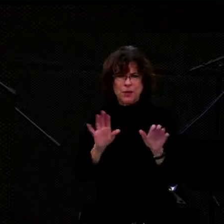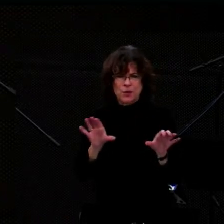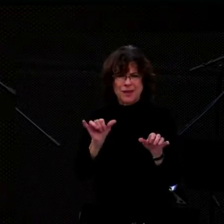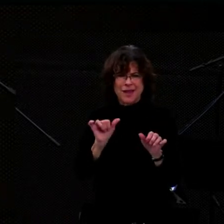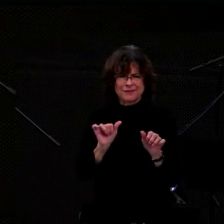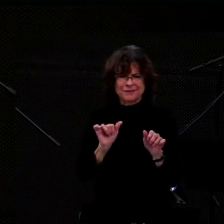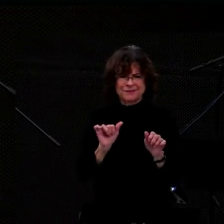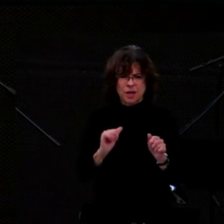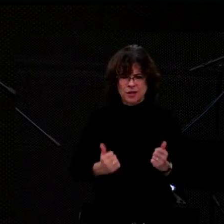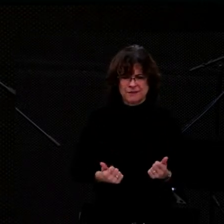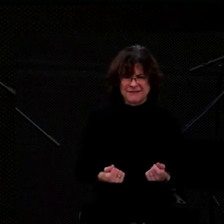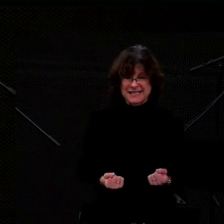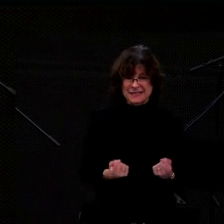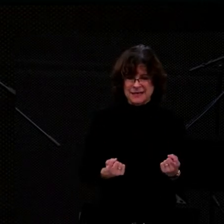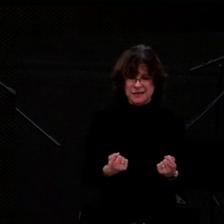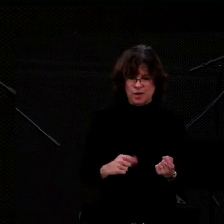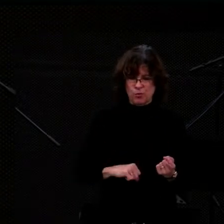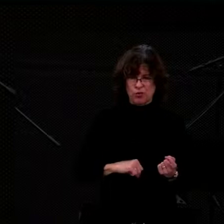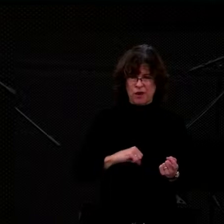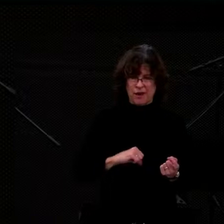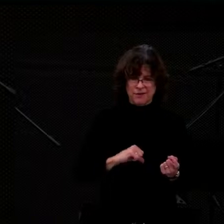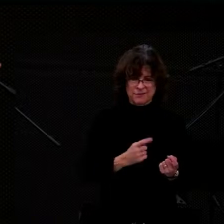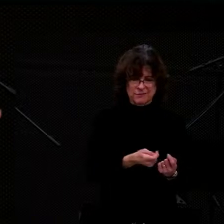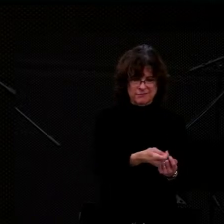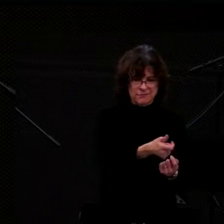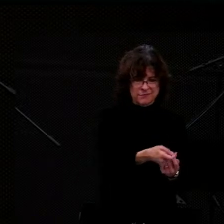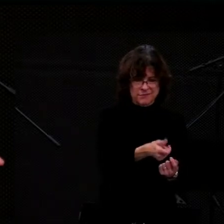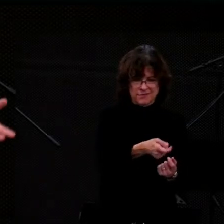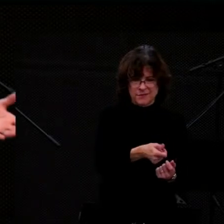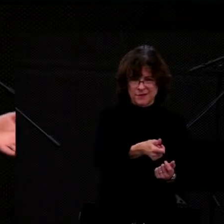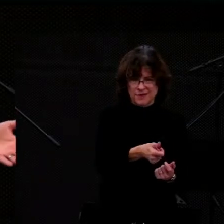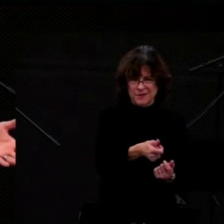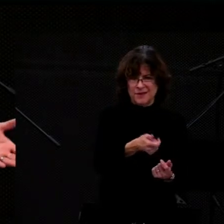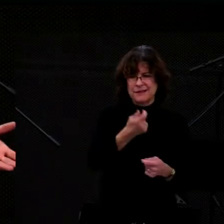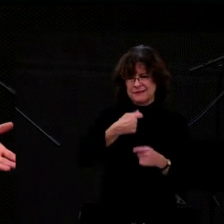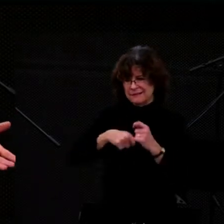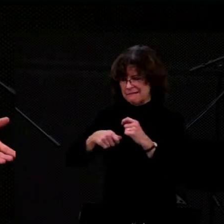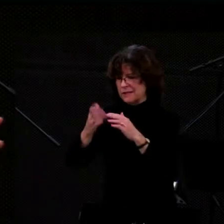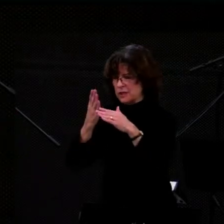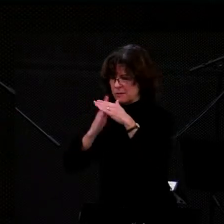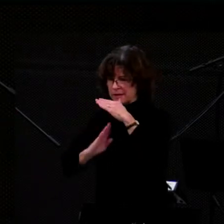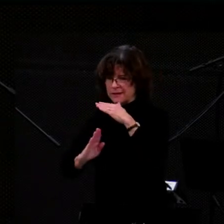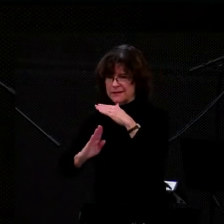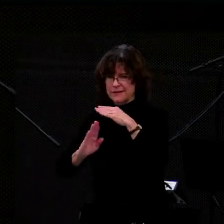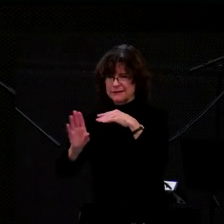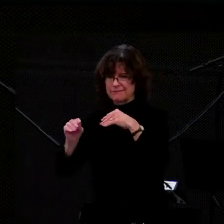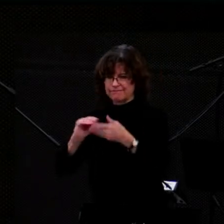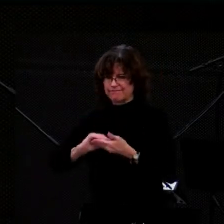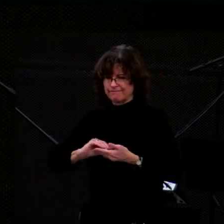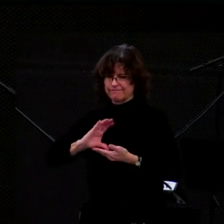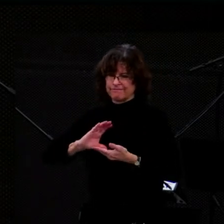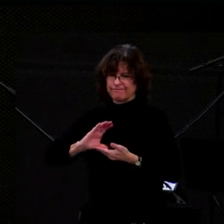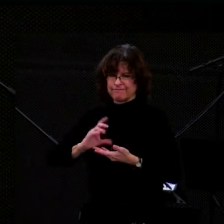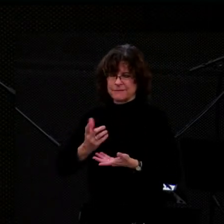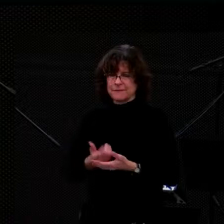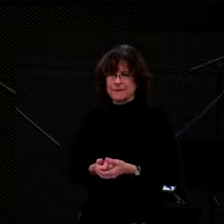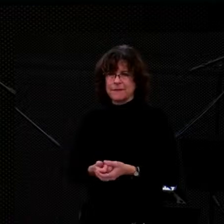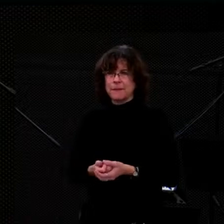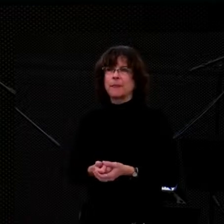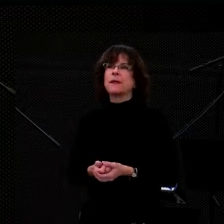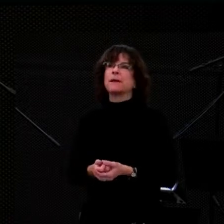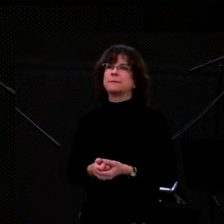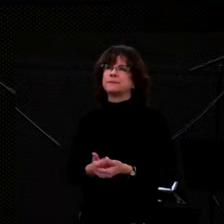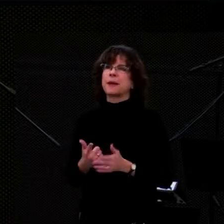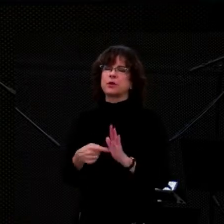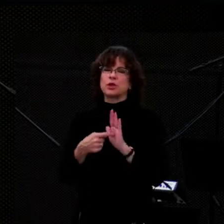begin cultivating humility, bringing yourself low that He might raise you up? I want to share with you a chart that